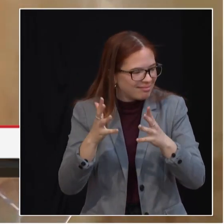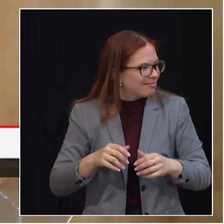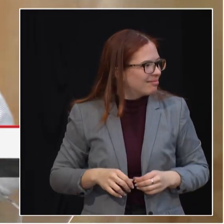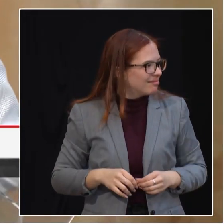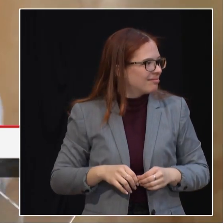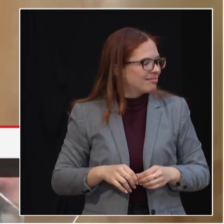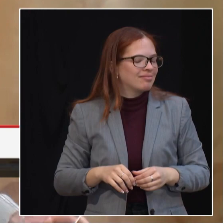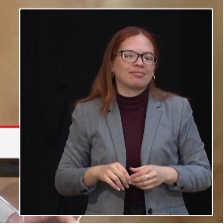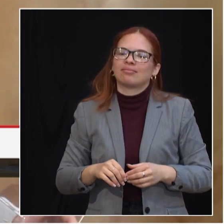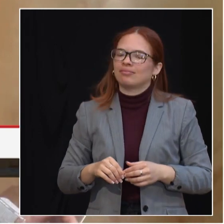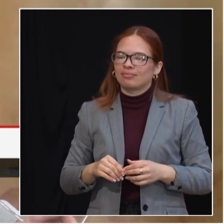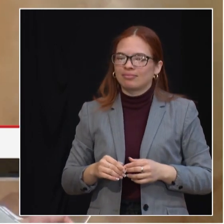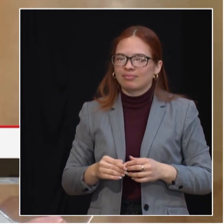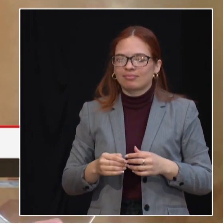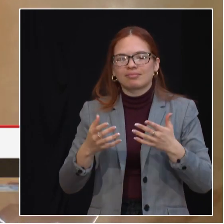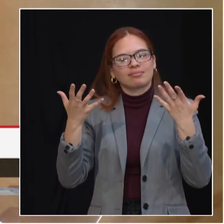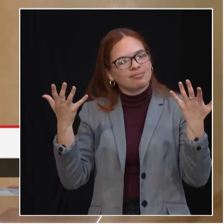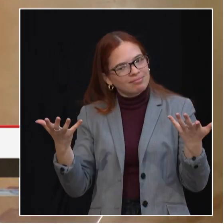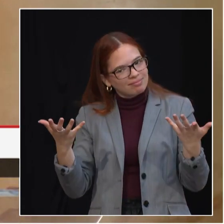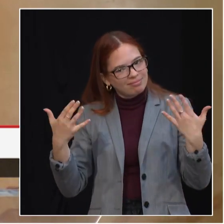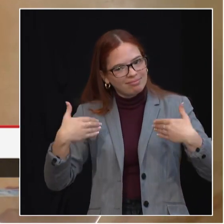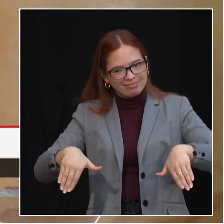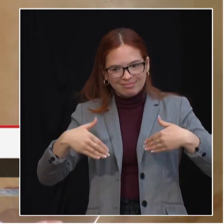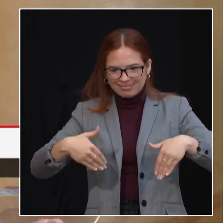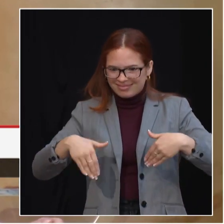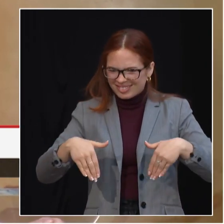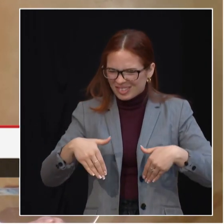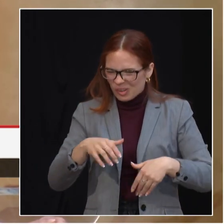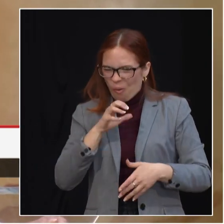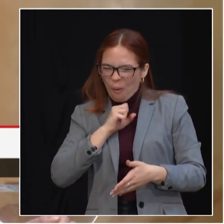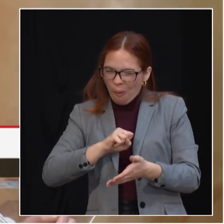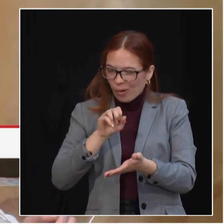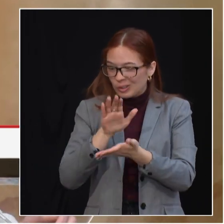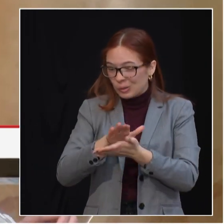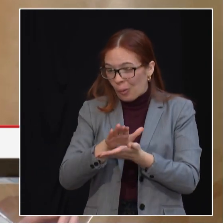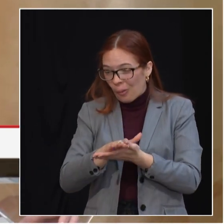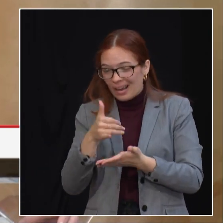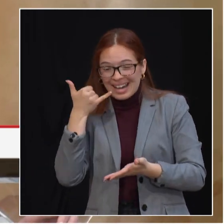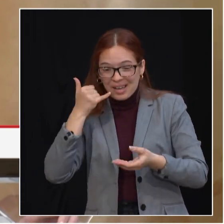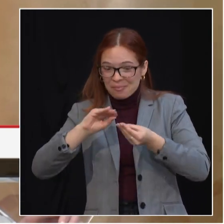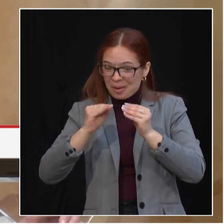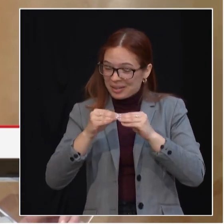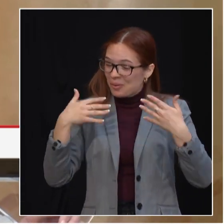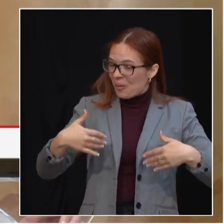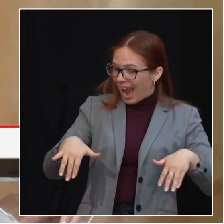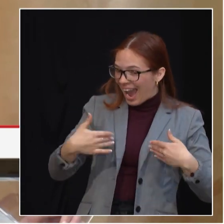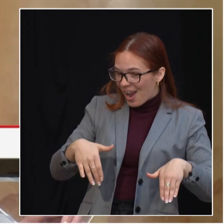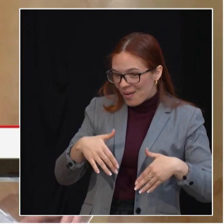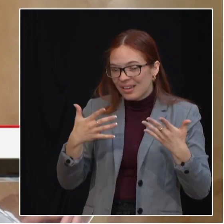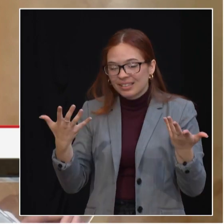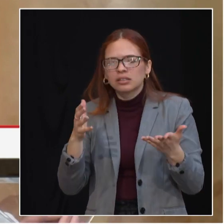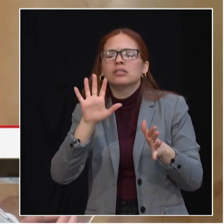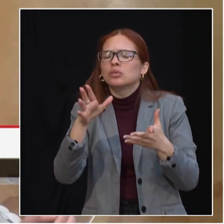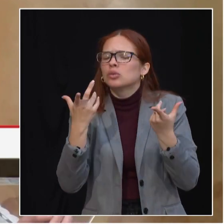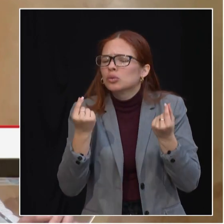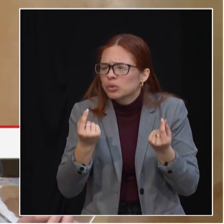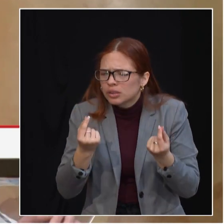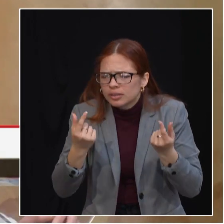All right, OP's going old school. I hope you guys got those digits. Next, I'm going to bring up our